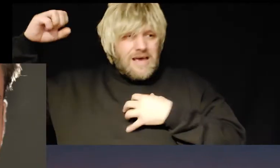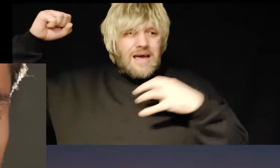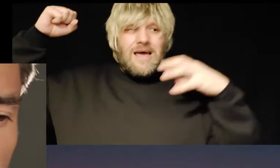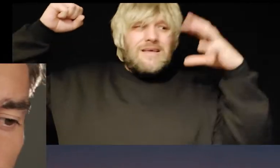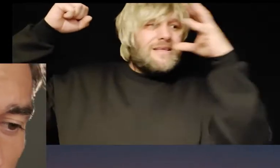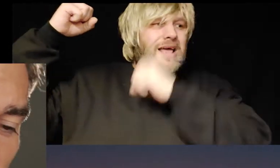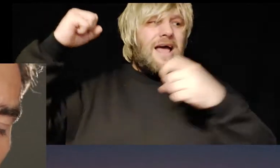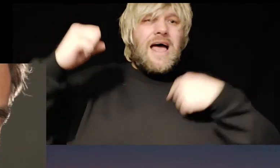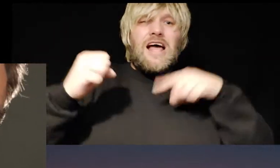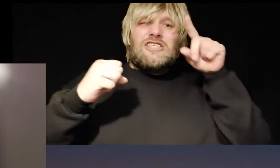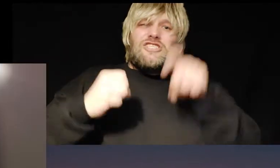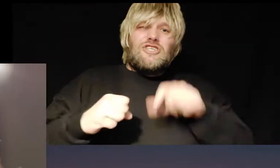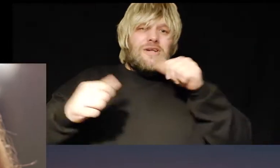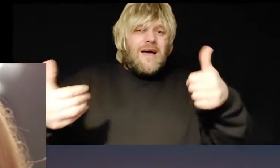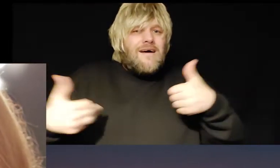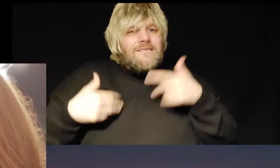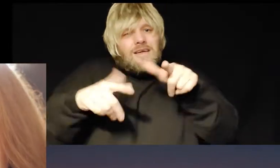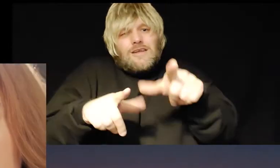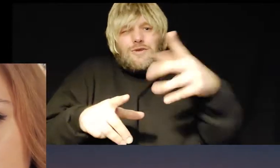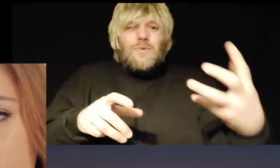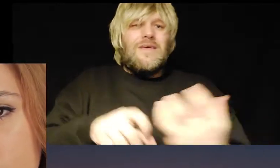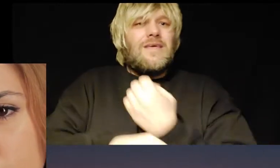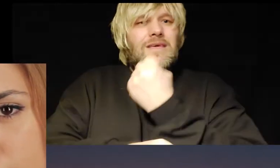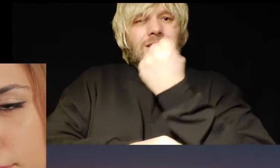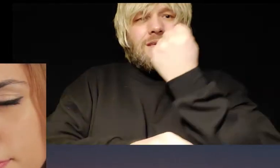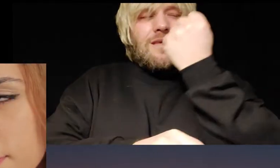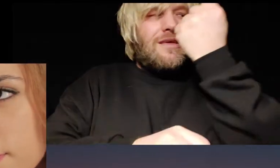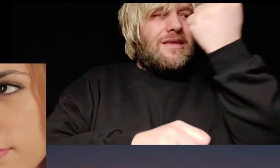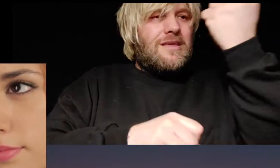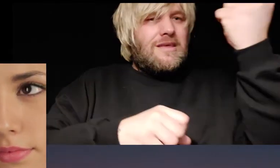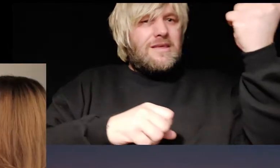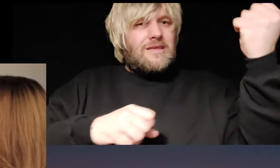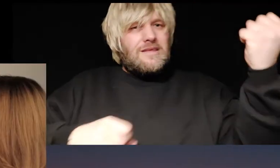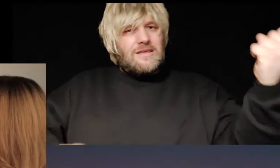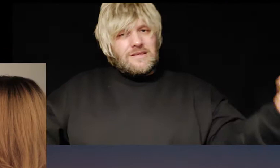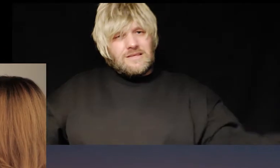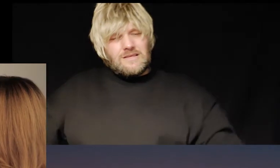I guess I should have let you in